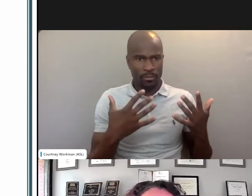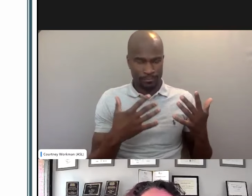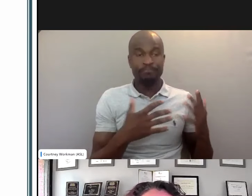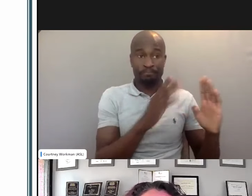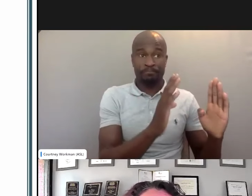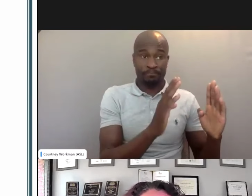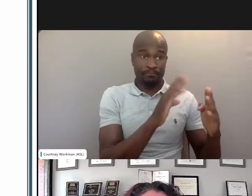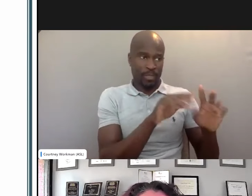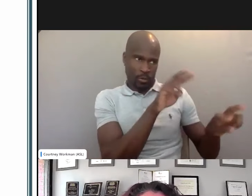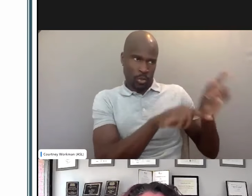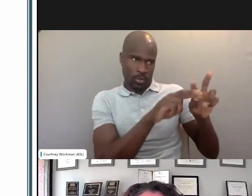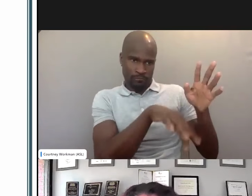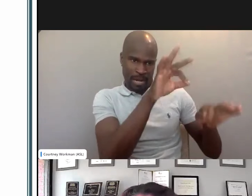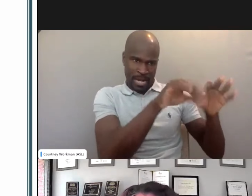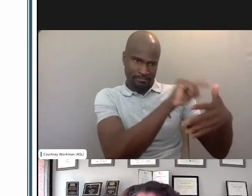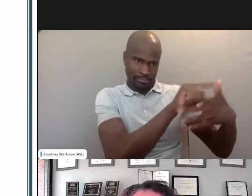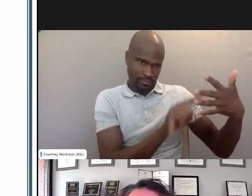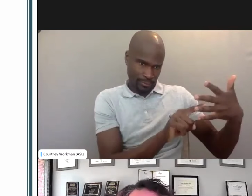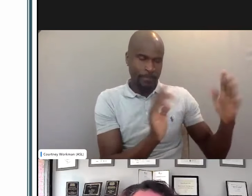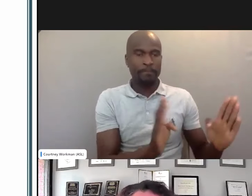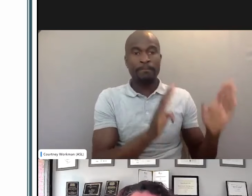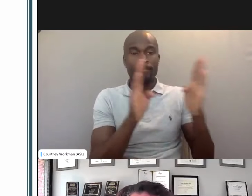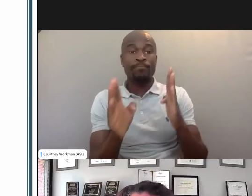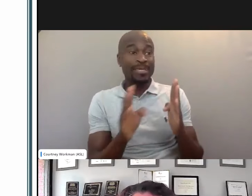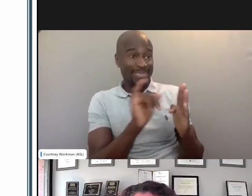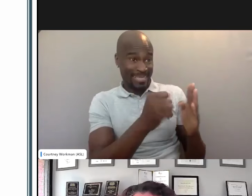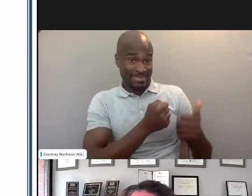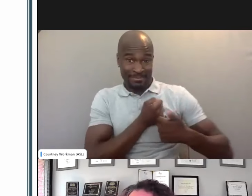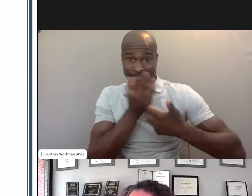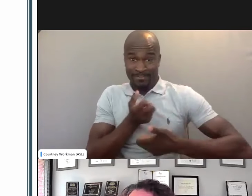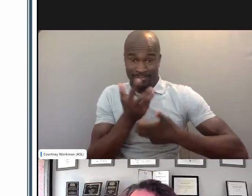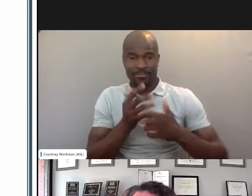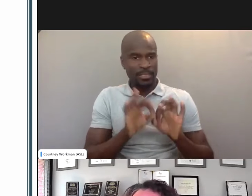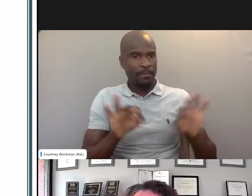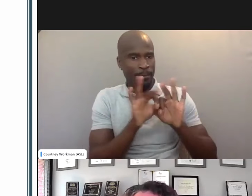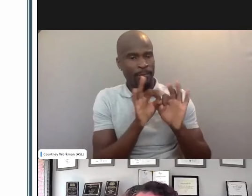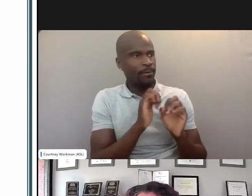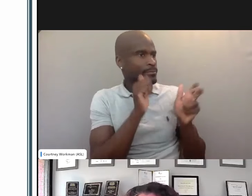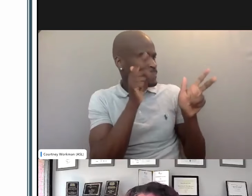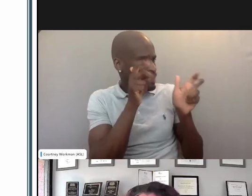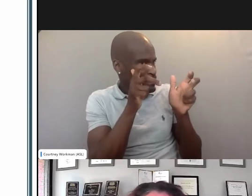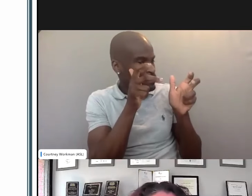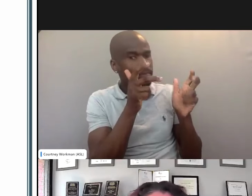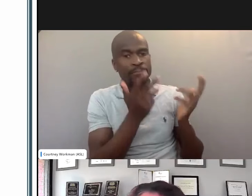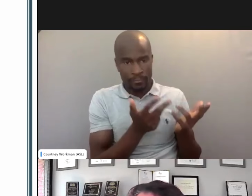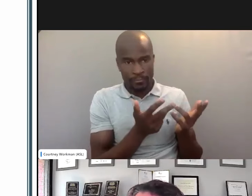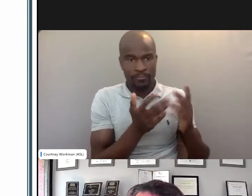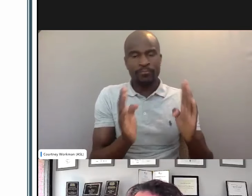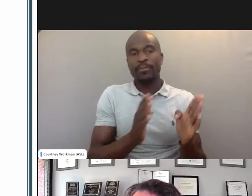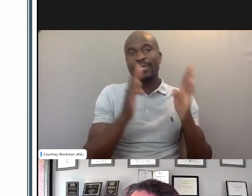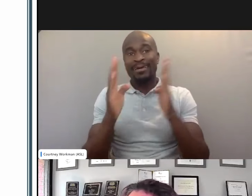say. They're the ones that should be driving what their needs are, and then linking them collaboratively to what exists out